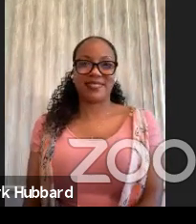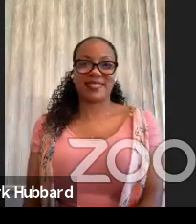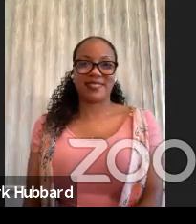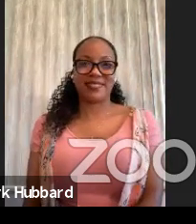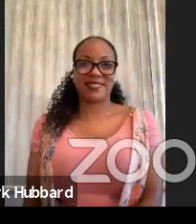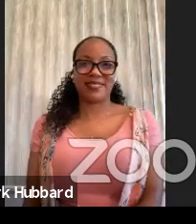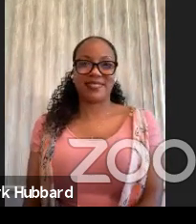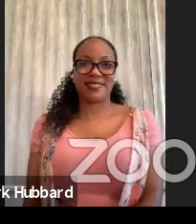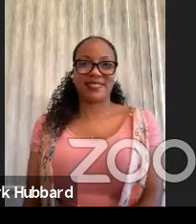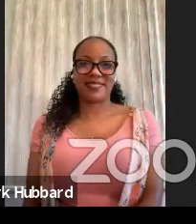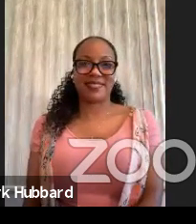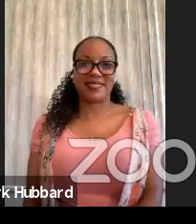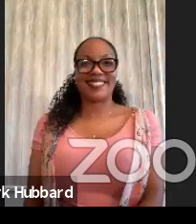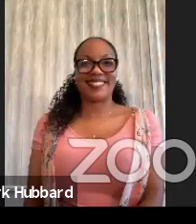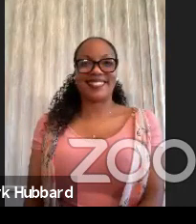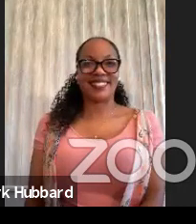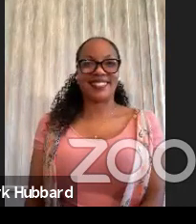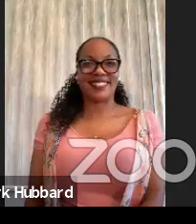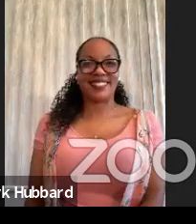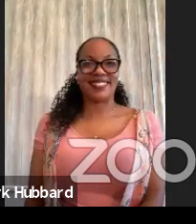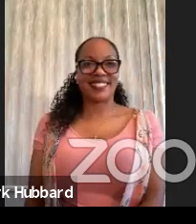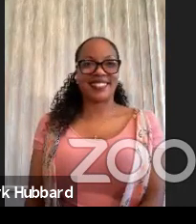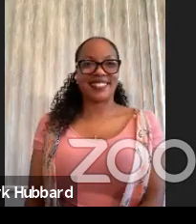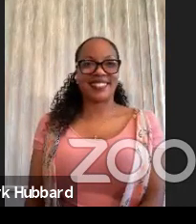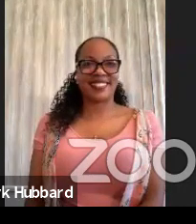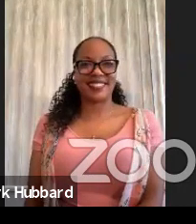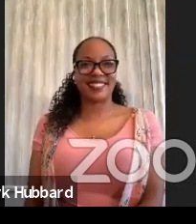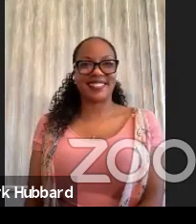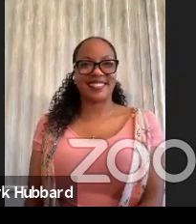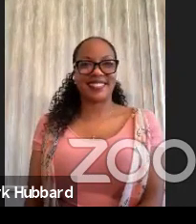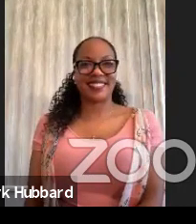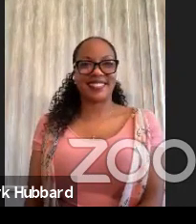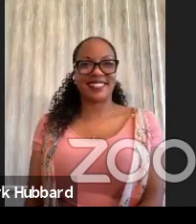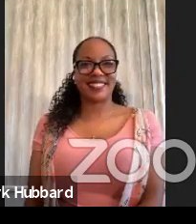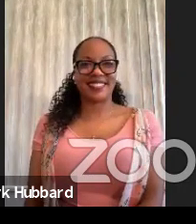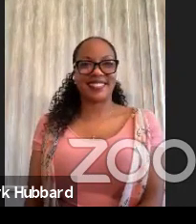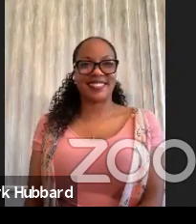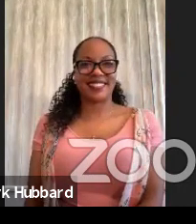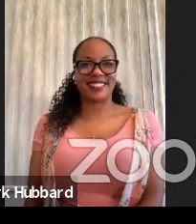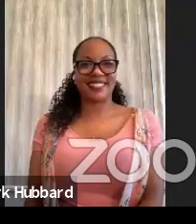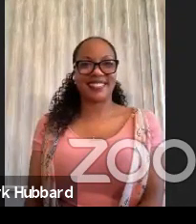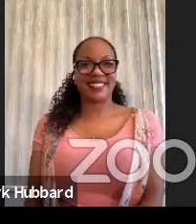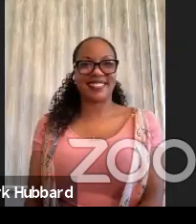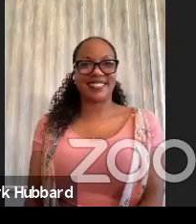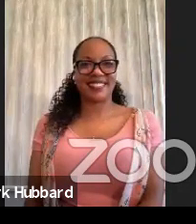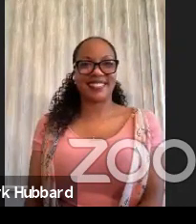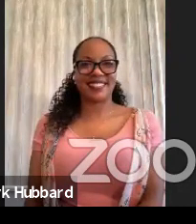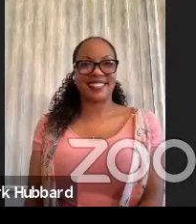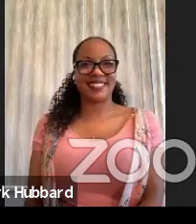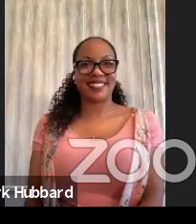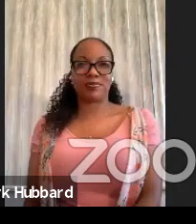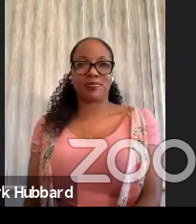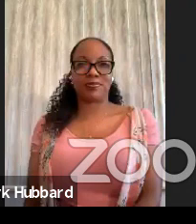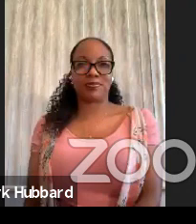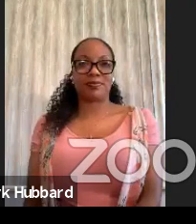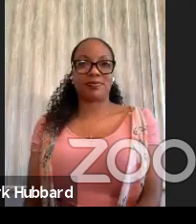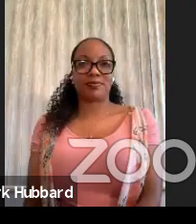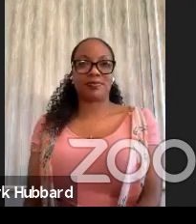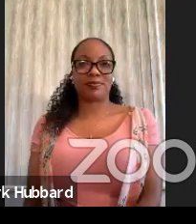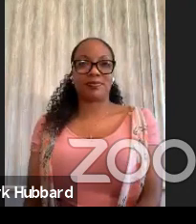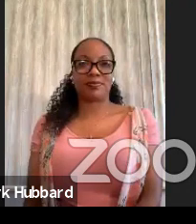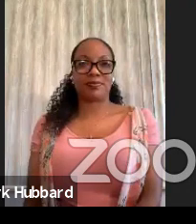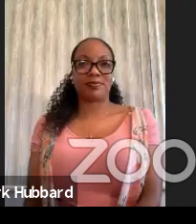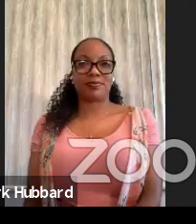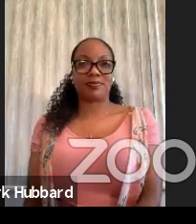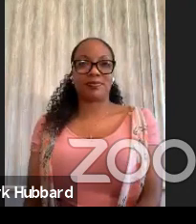and thank you for taking time to testify today. Thank you, President Reed, and the other members of the aldermen that